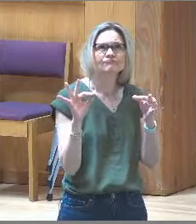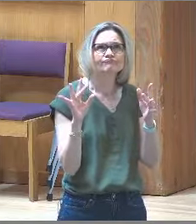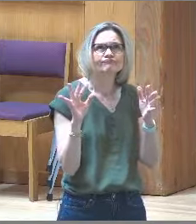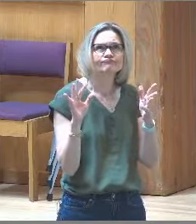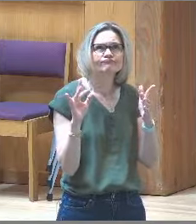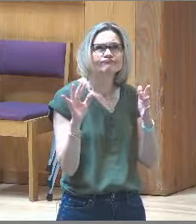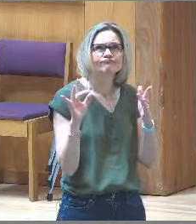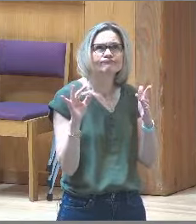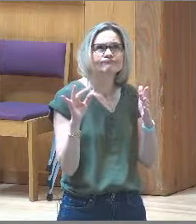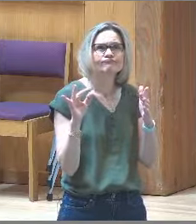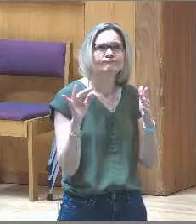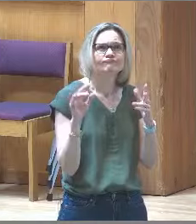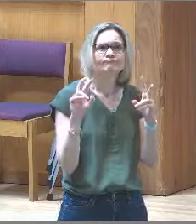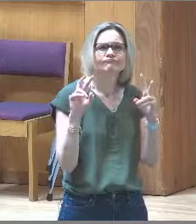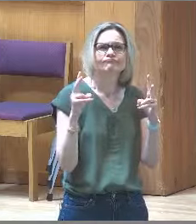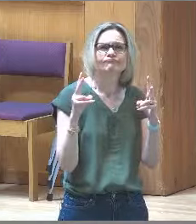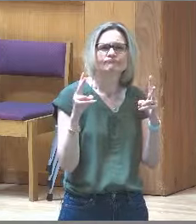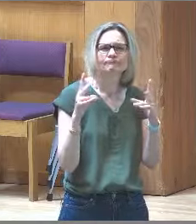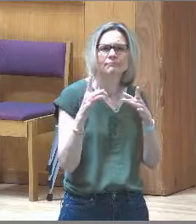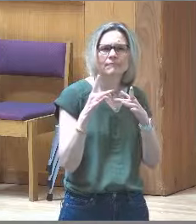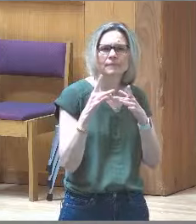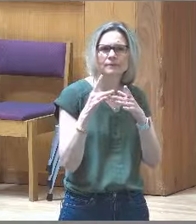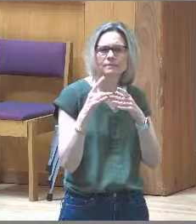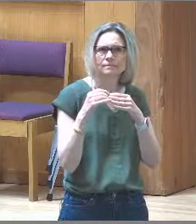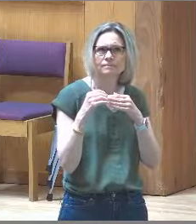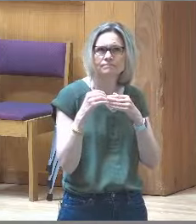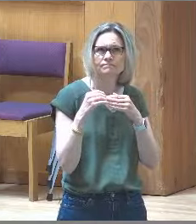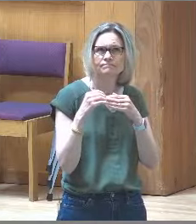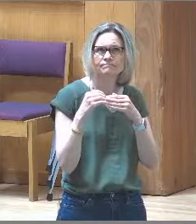lead us not into temptation. Do you know the word temptation?